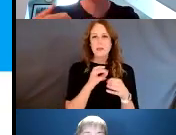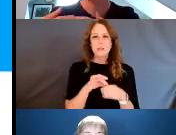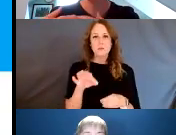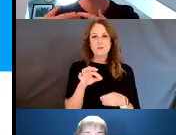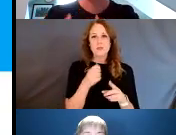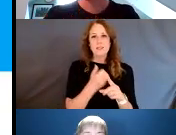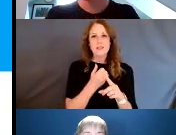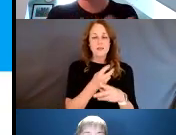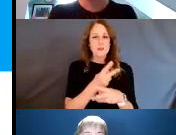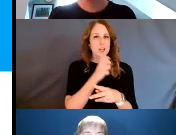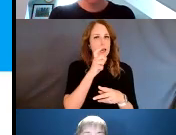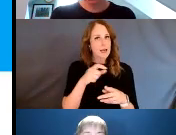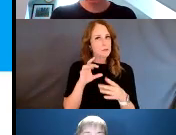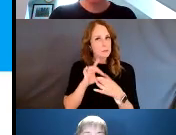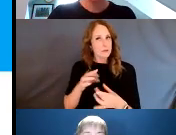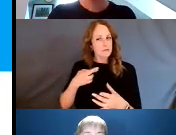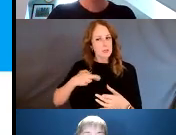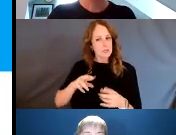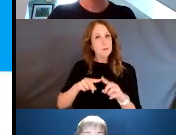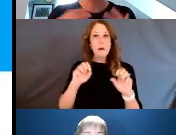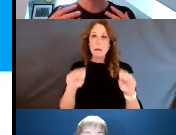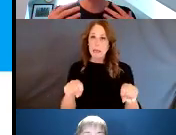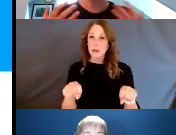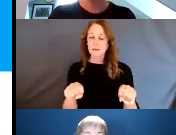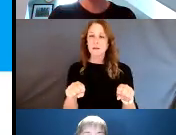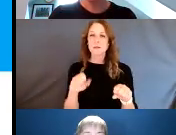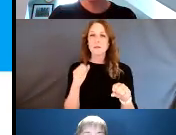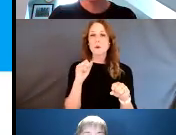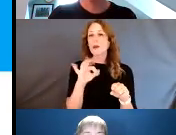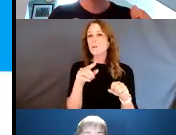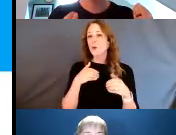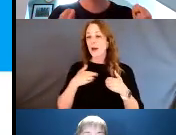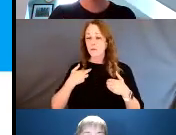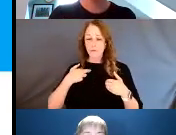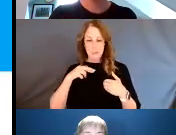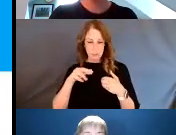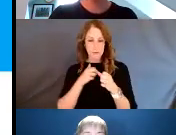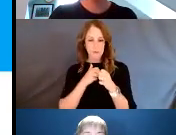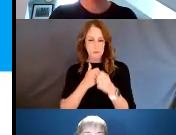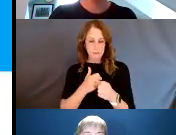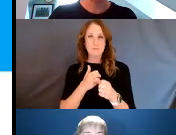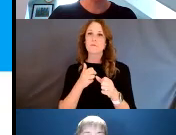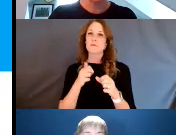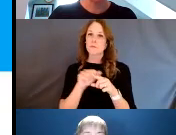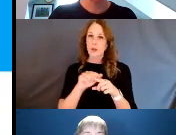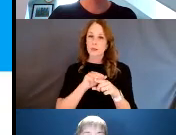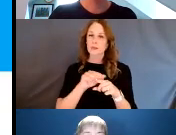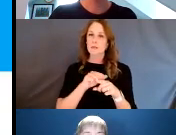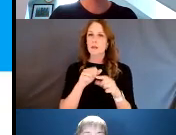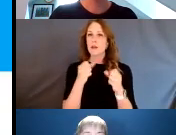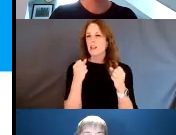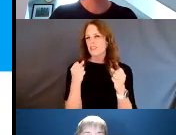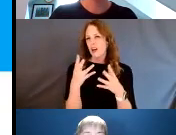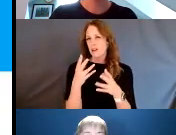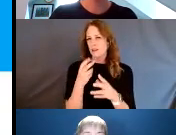be related to a religion, but it can be. So if you have a religion that you practice, there's probably a lot of spiritual self-care in